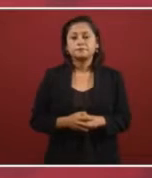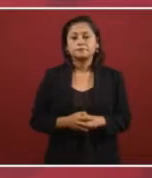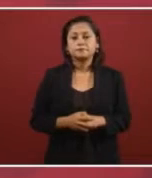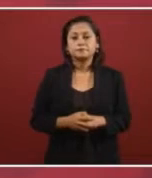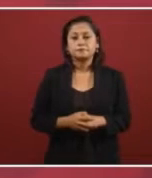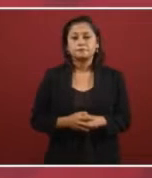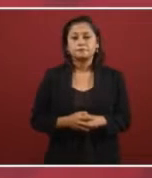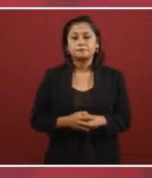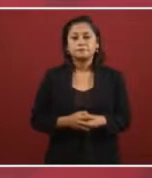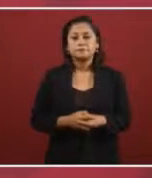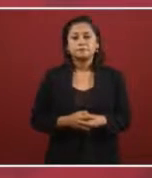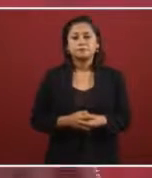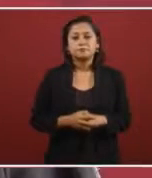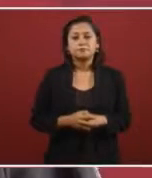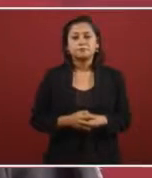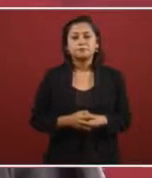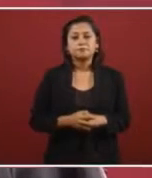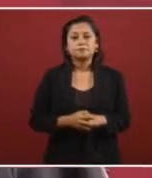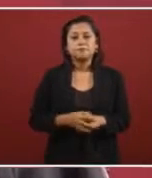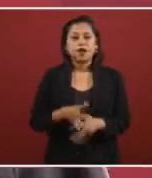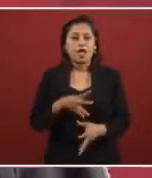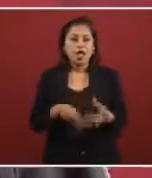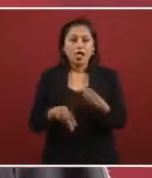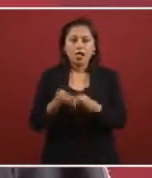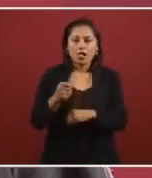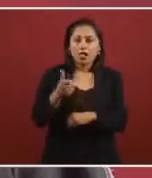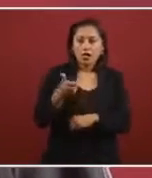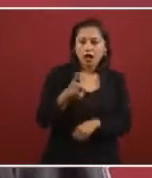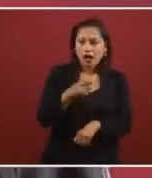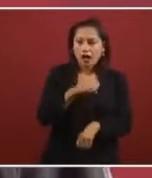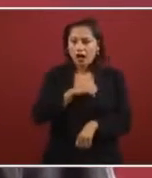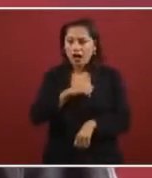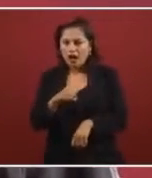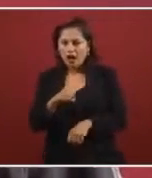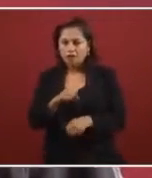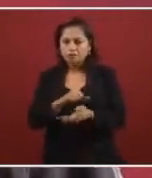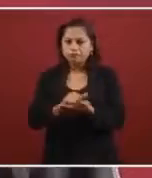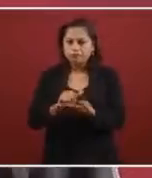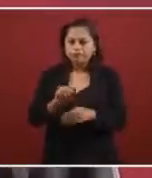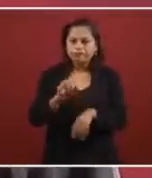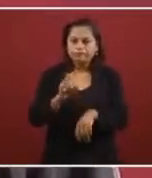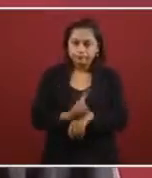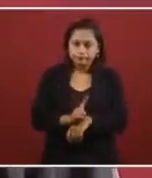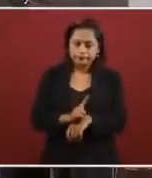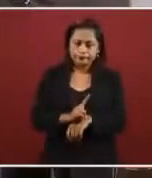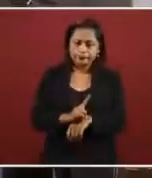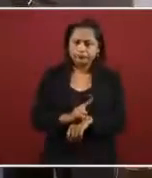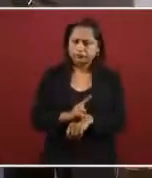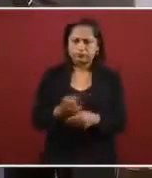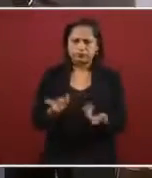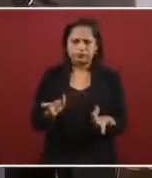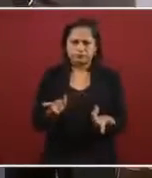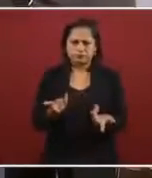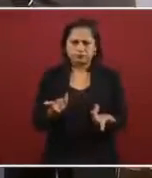no nos dedicamos we a do lavado de not dinero, devote ourselves to laundering money, ahora sí que